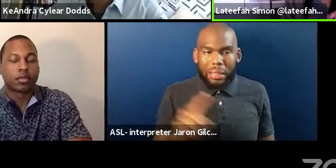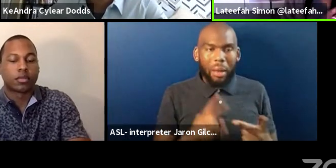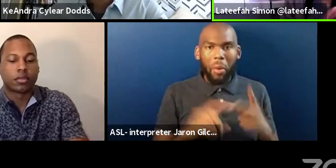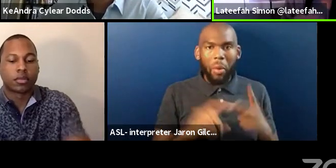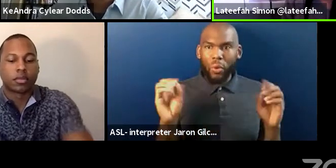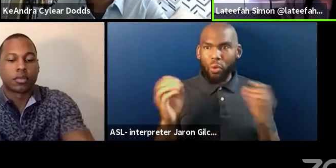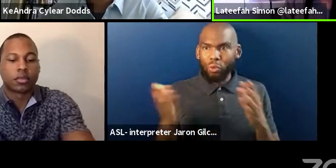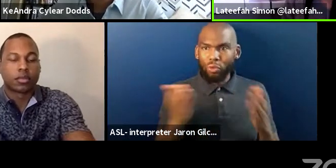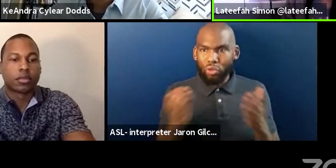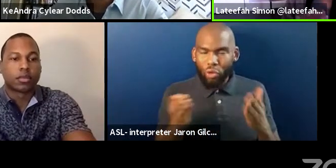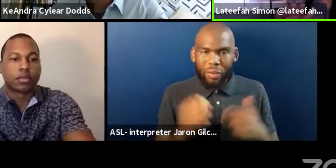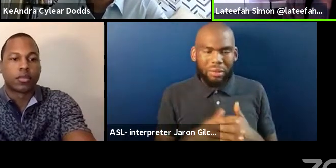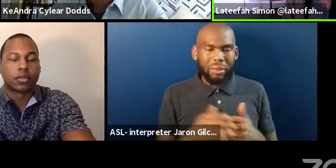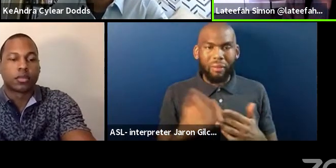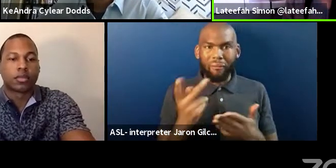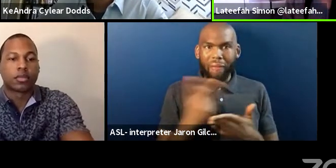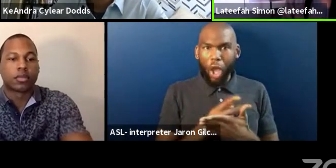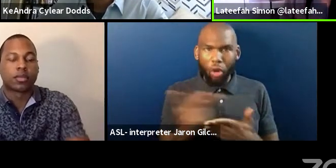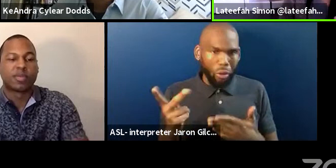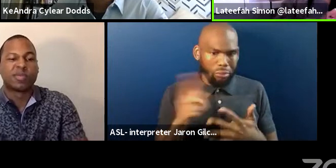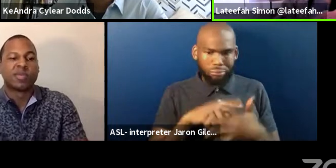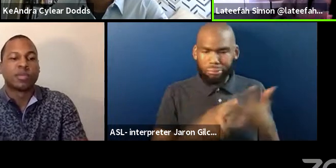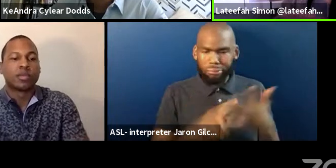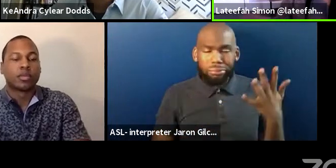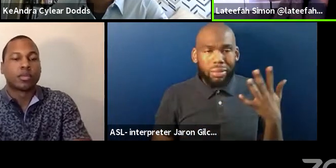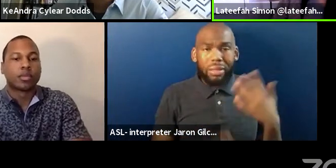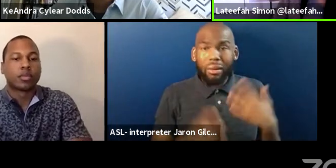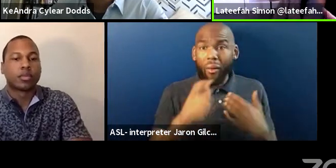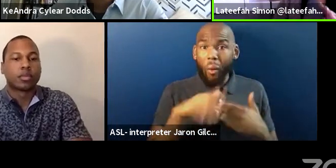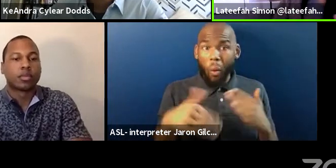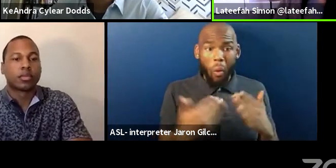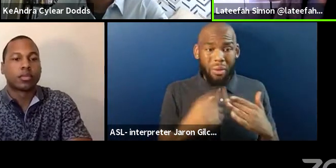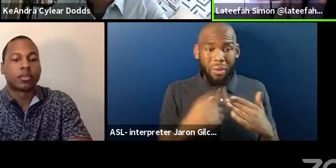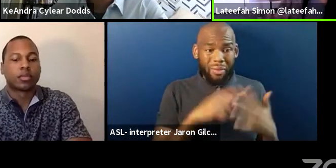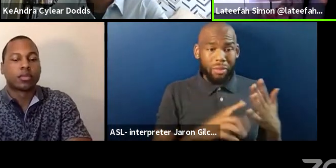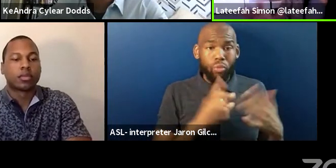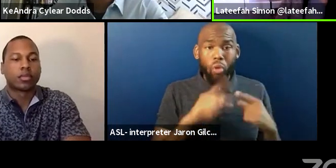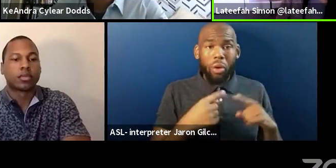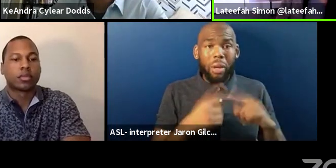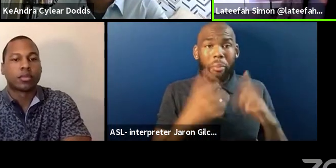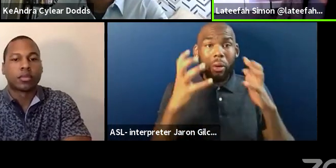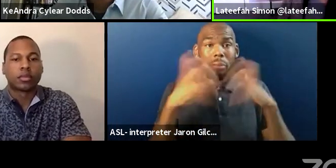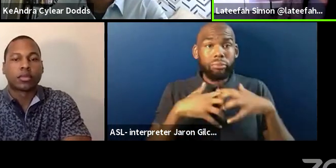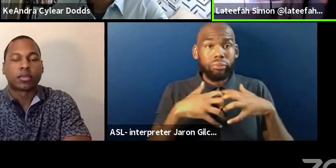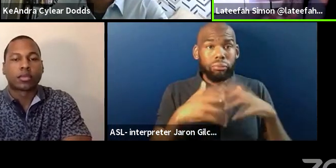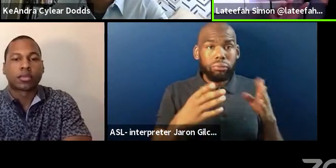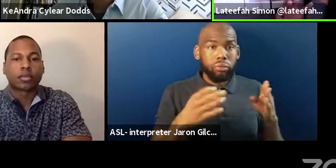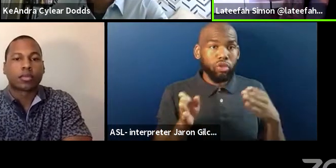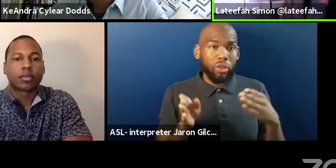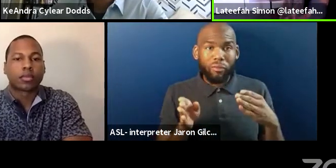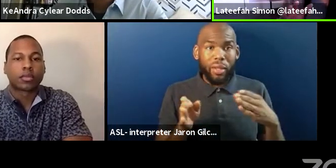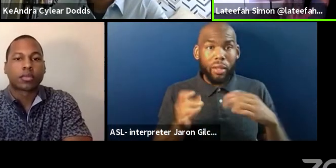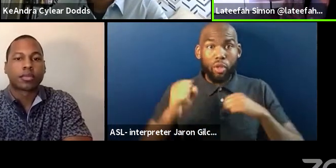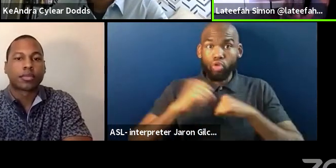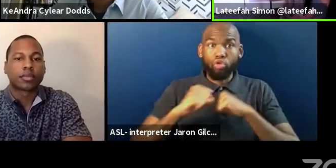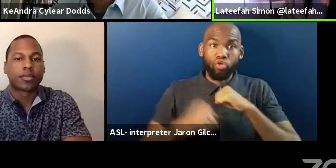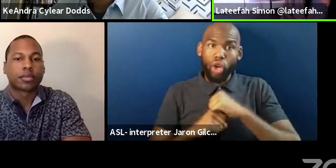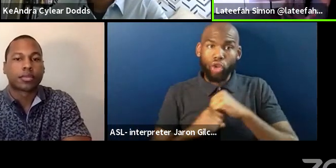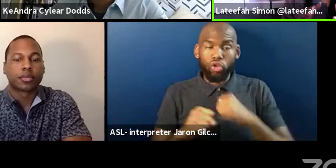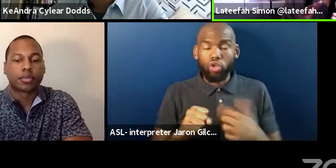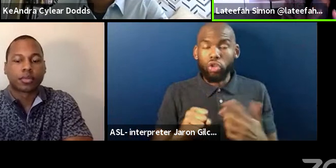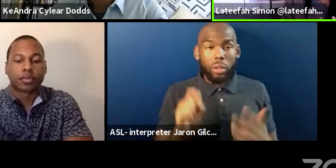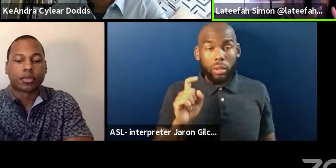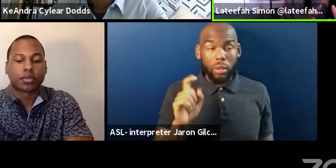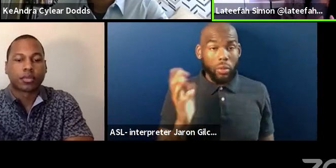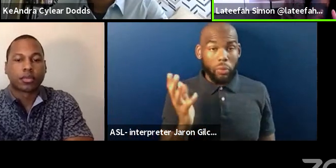So they're in these conversations where we're talking about dismantling or shifting carceral structures. It is not without to say